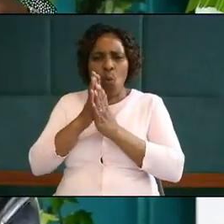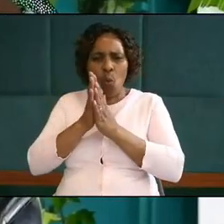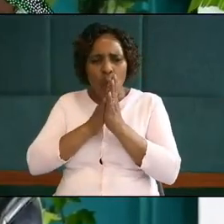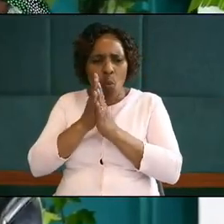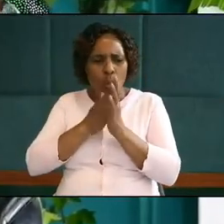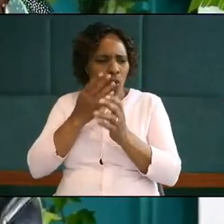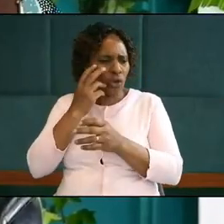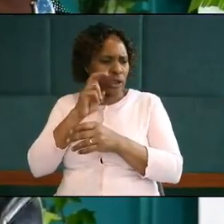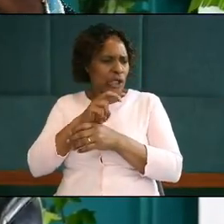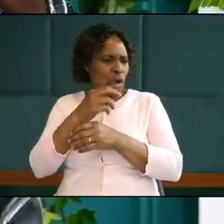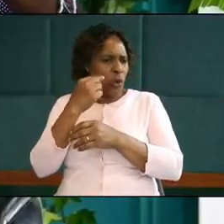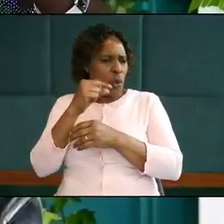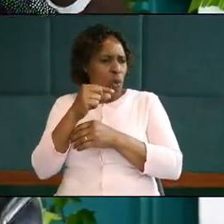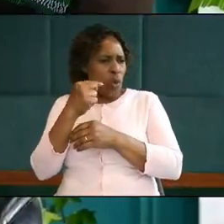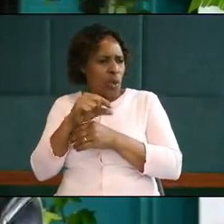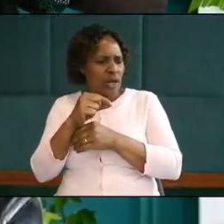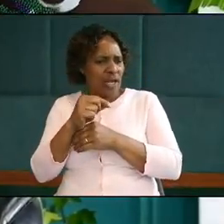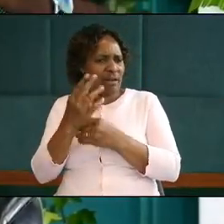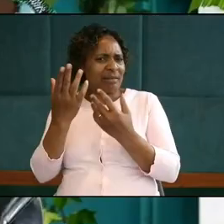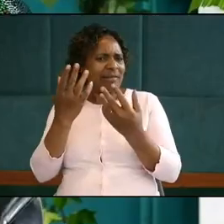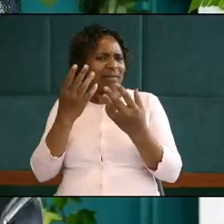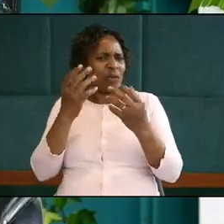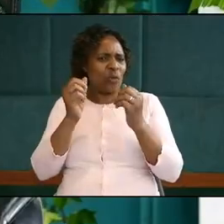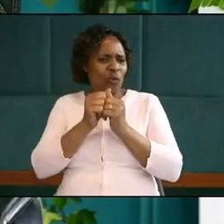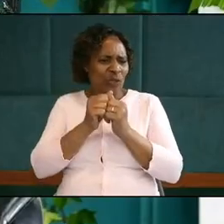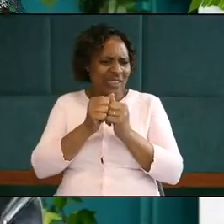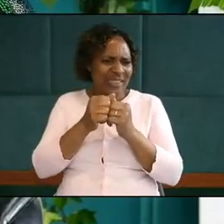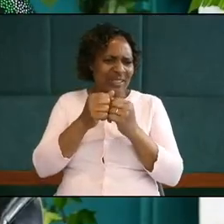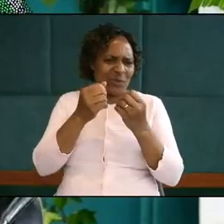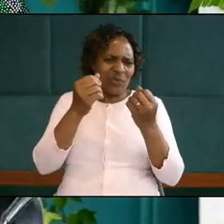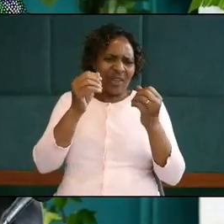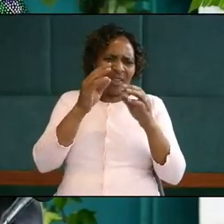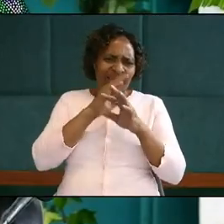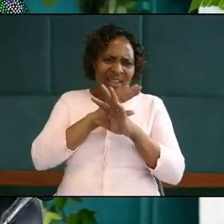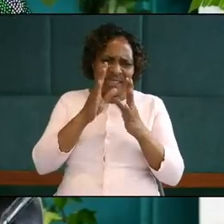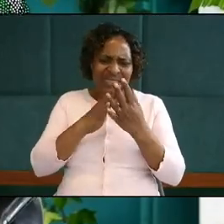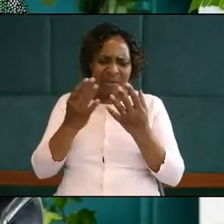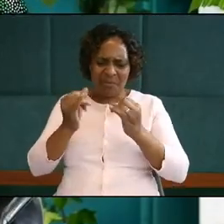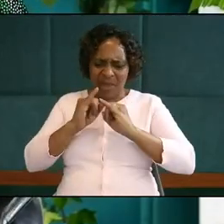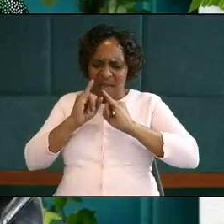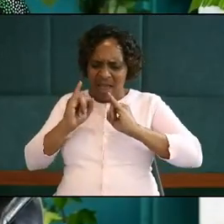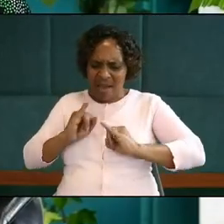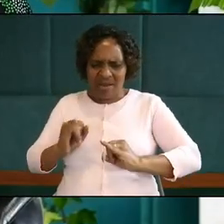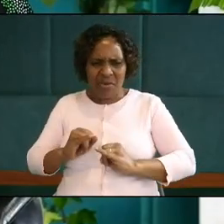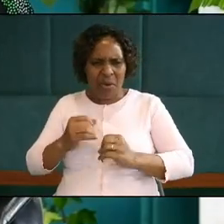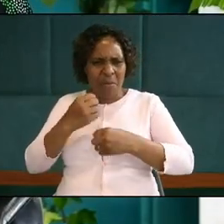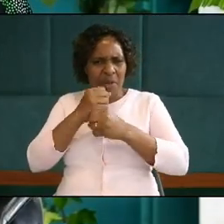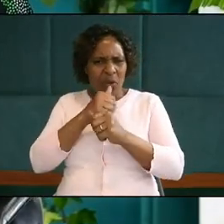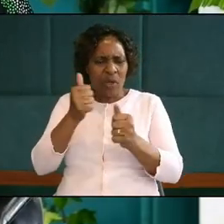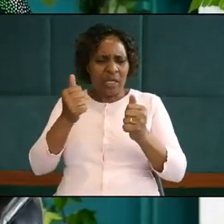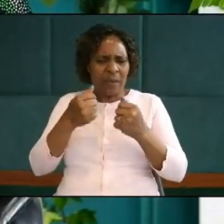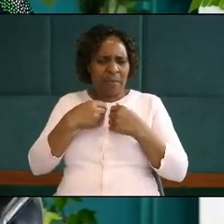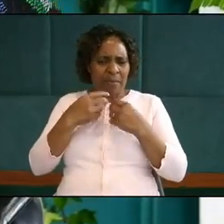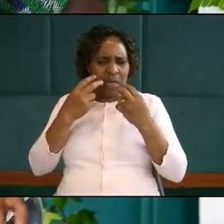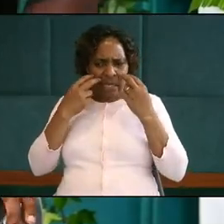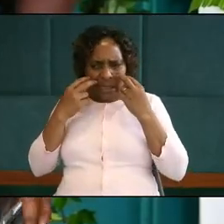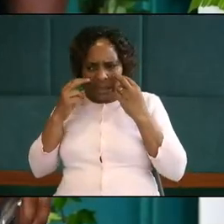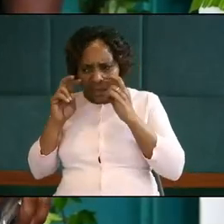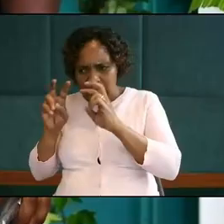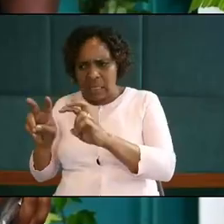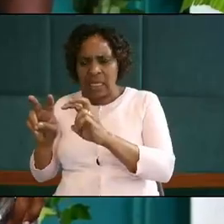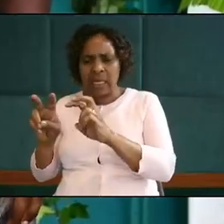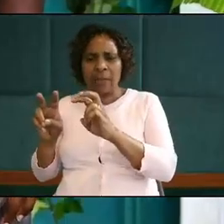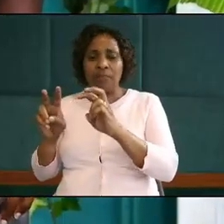see a golden looking ark with some rats and some tumors beside it. And then you're like, okay, let me go peep. So they